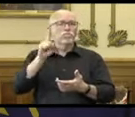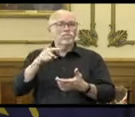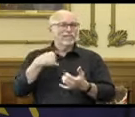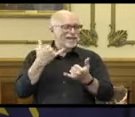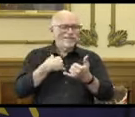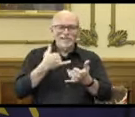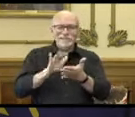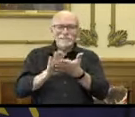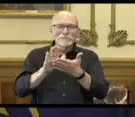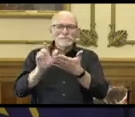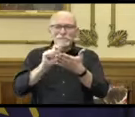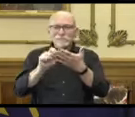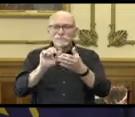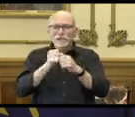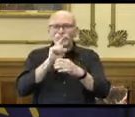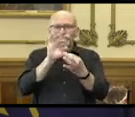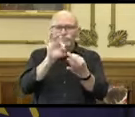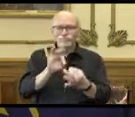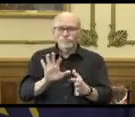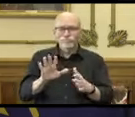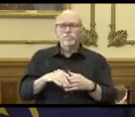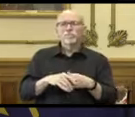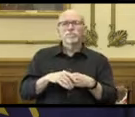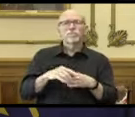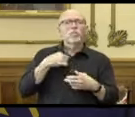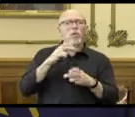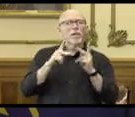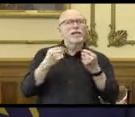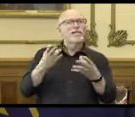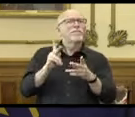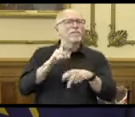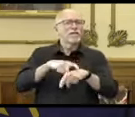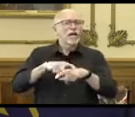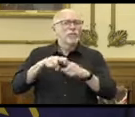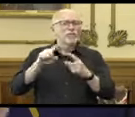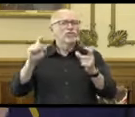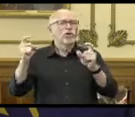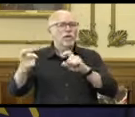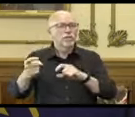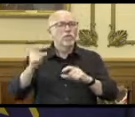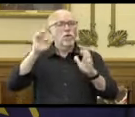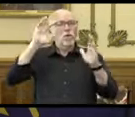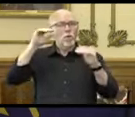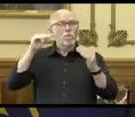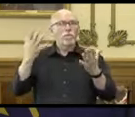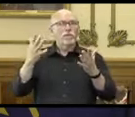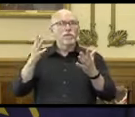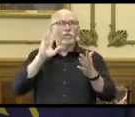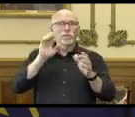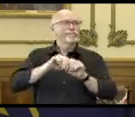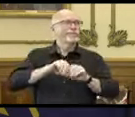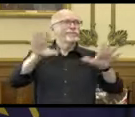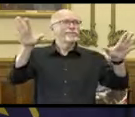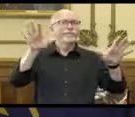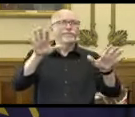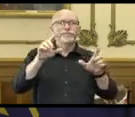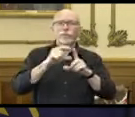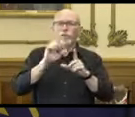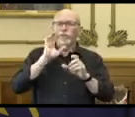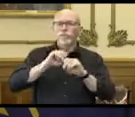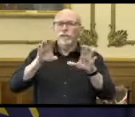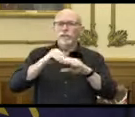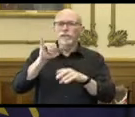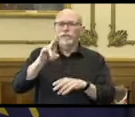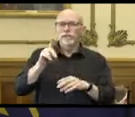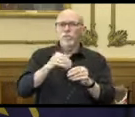touches on it tonight. We want to give people time to adjust. Hopefully the word spreads throughout the state a